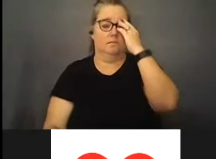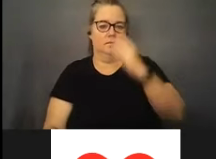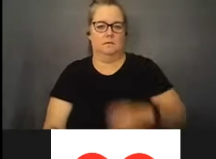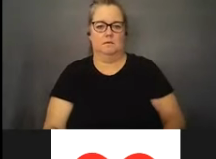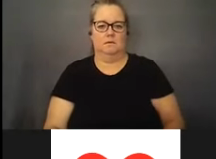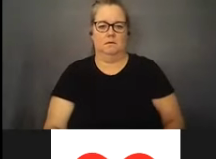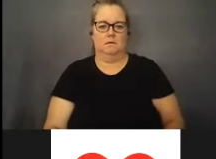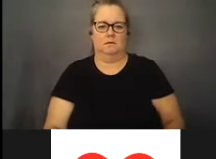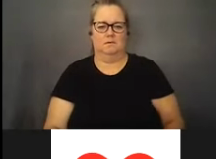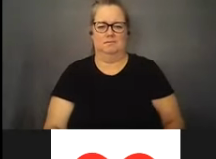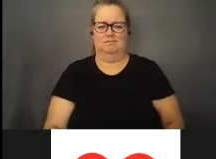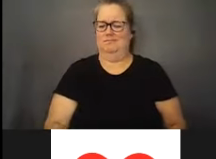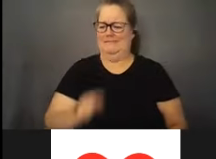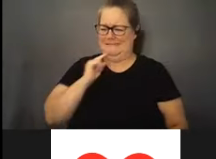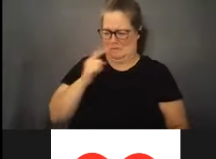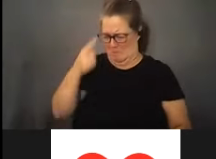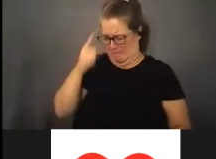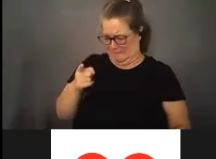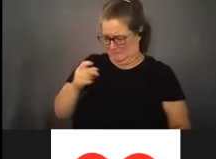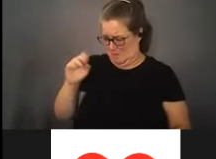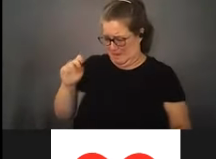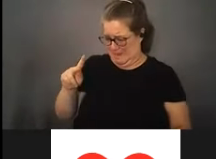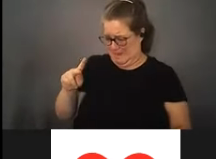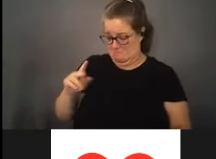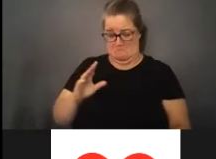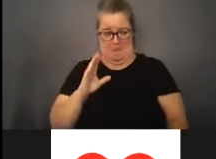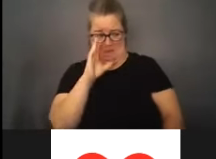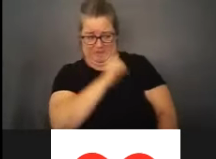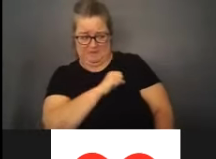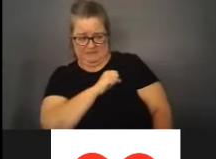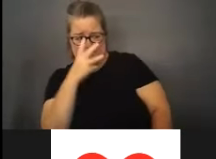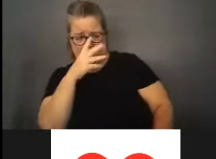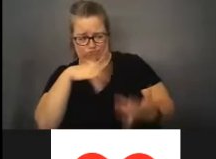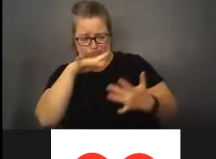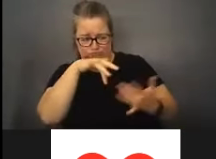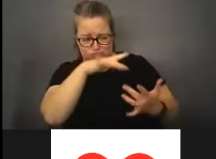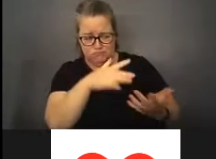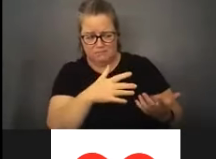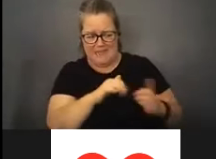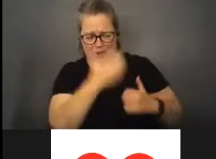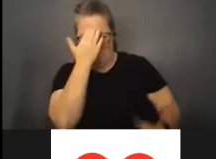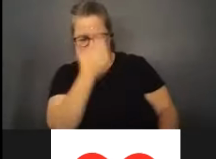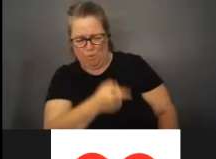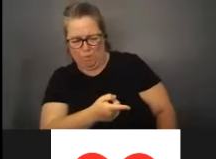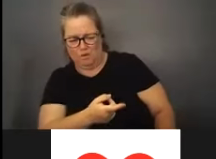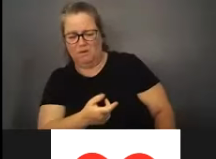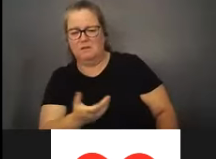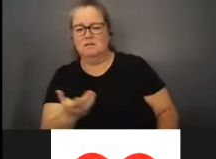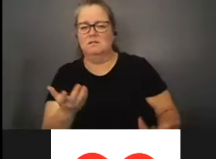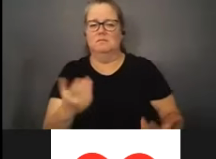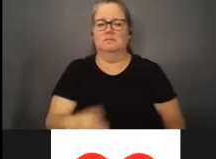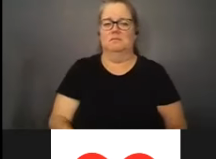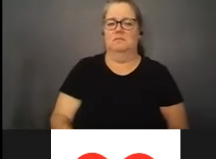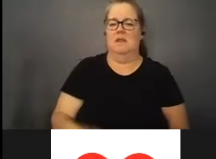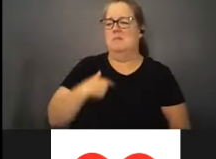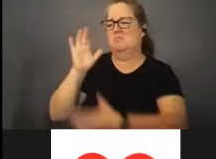Seriously, though, you think he's okay? I would assume so since he's out and about, but how can you tell? Hello? I gotta get to the